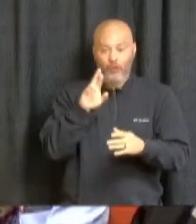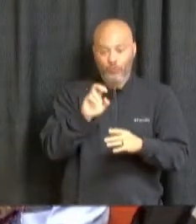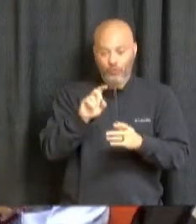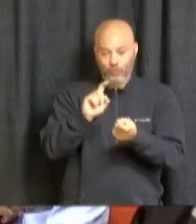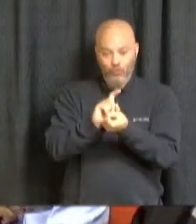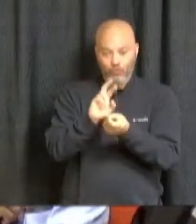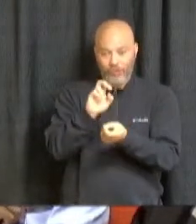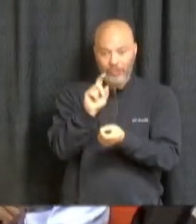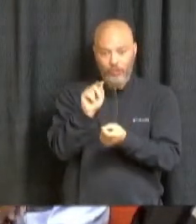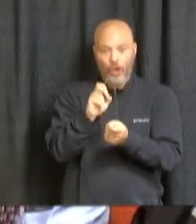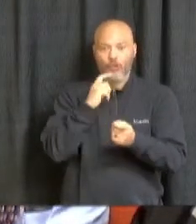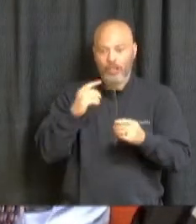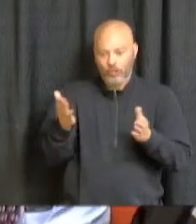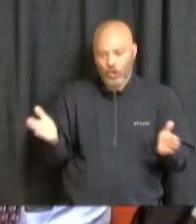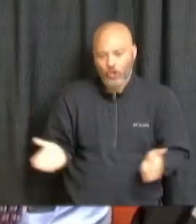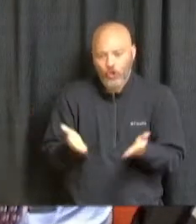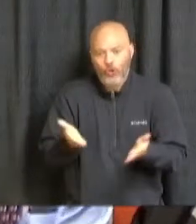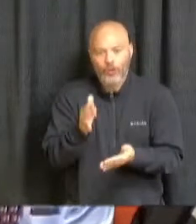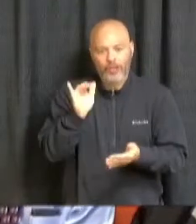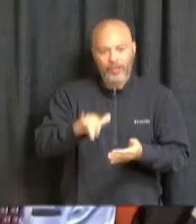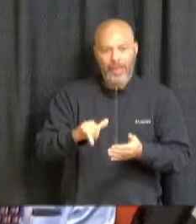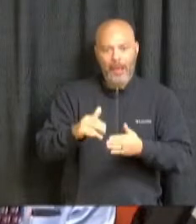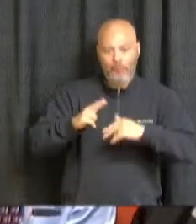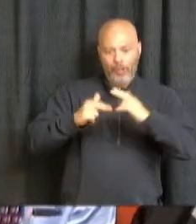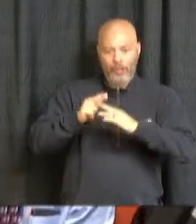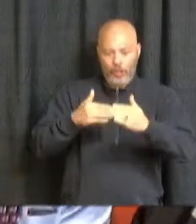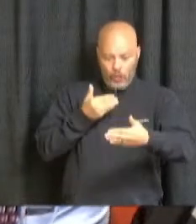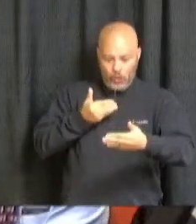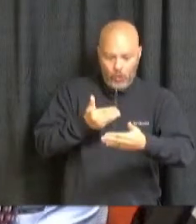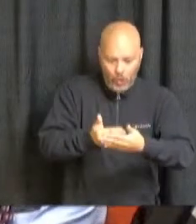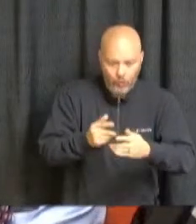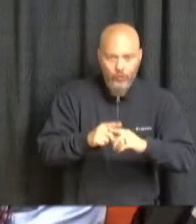rezoning it, it's an encouragement to go ahead and